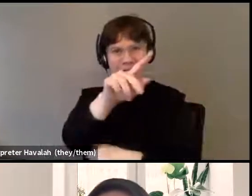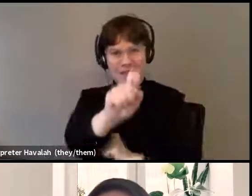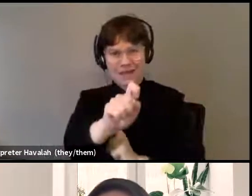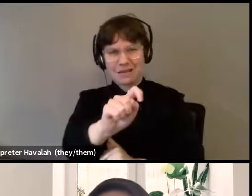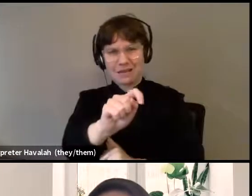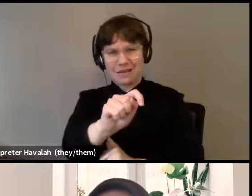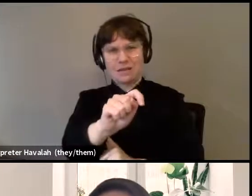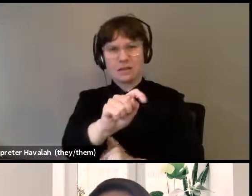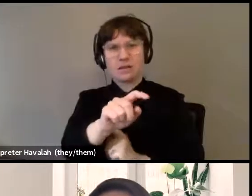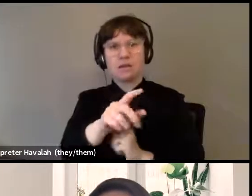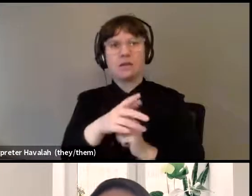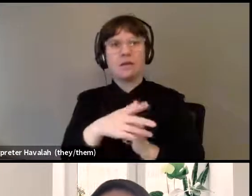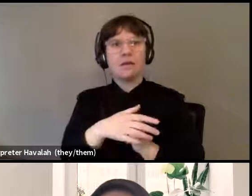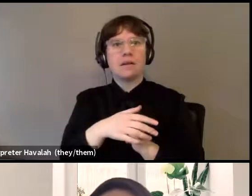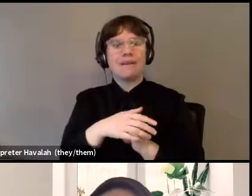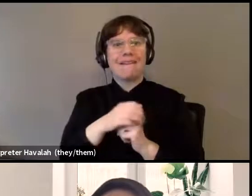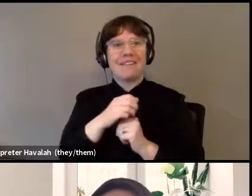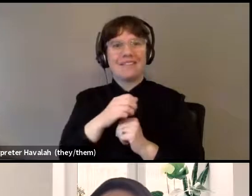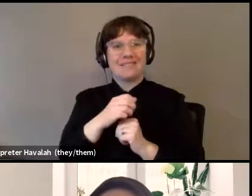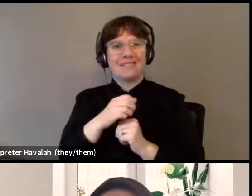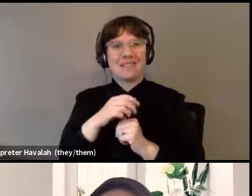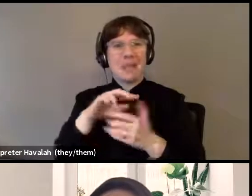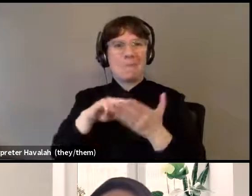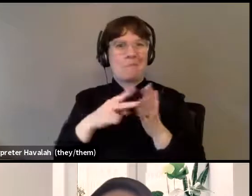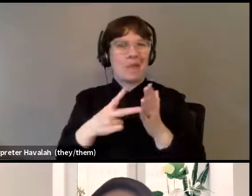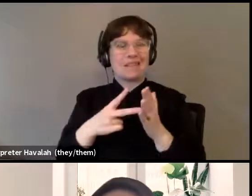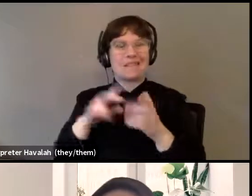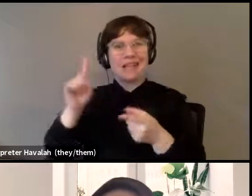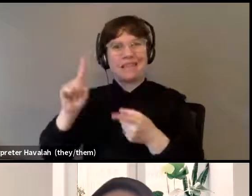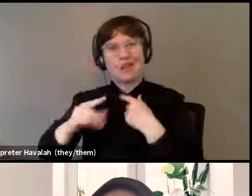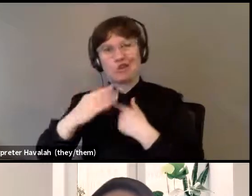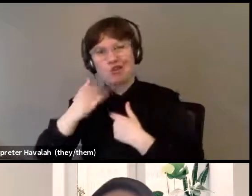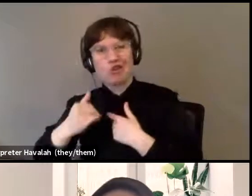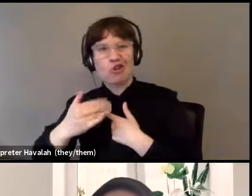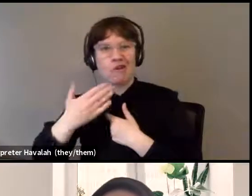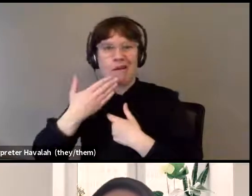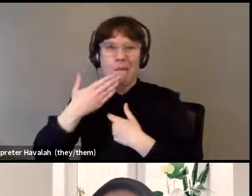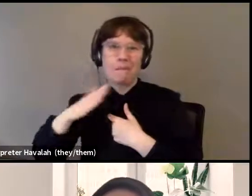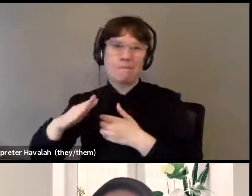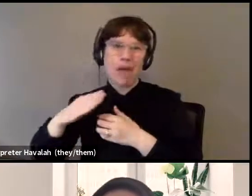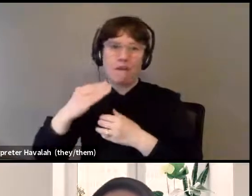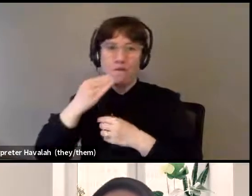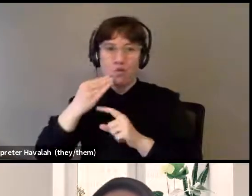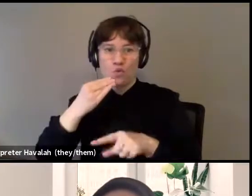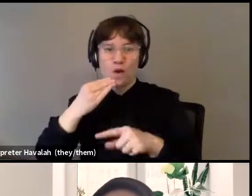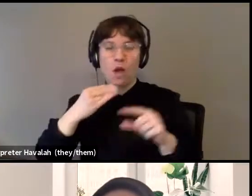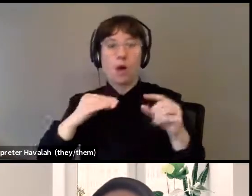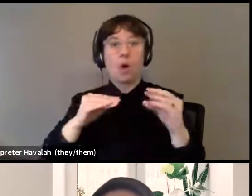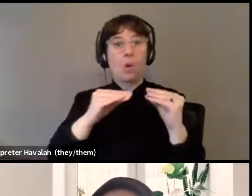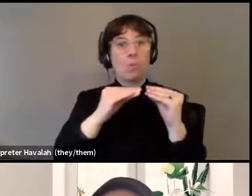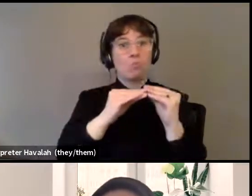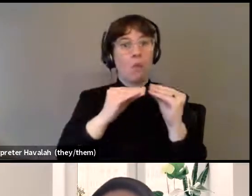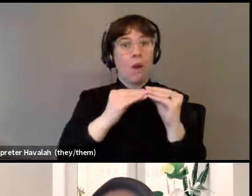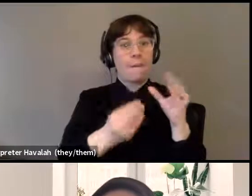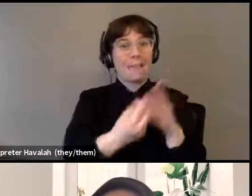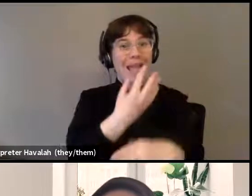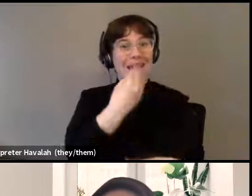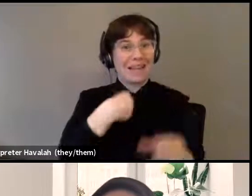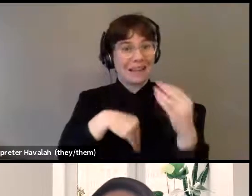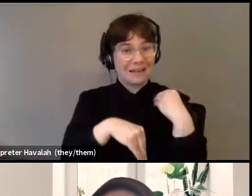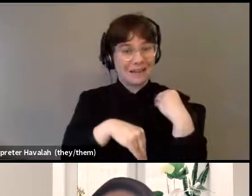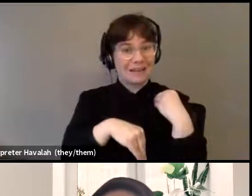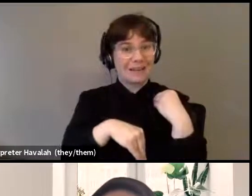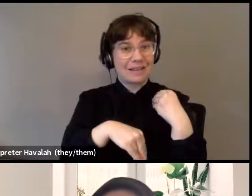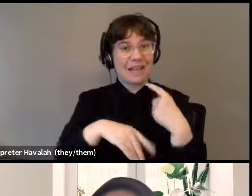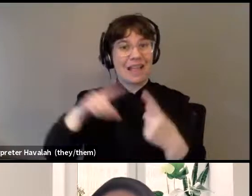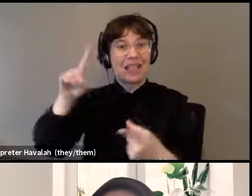bad stuff. And also the environmental impact of eating plant-based. The more plants you eat, the